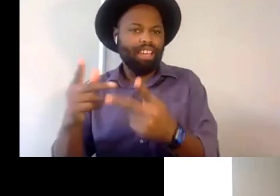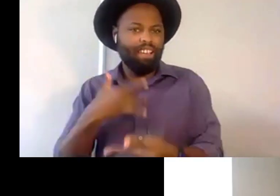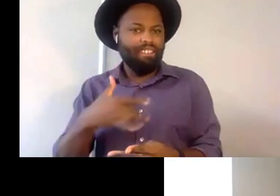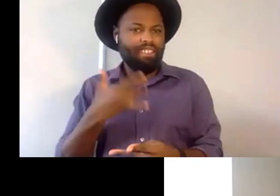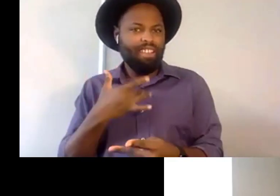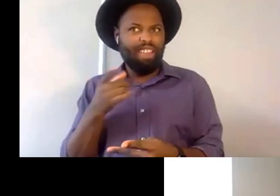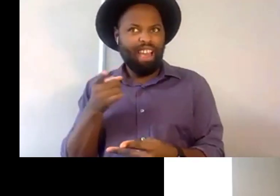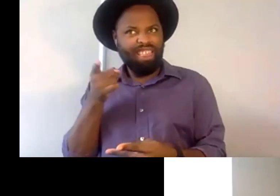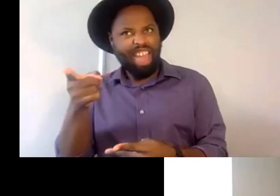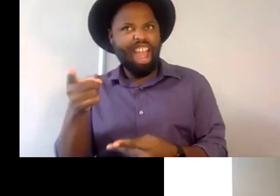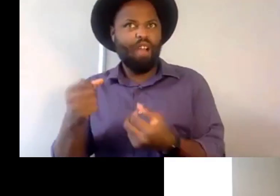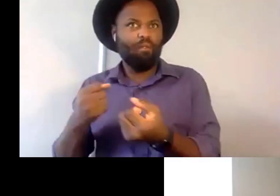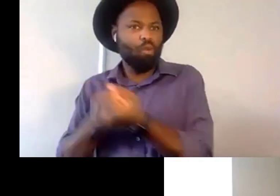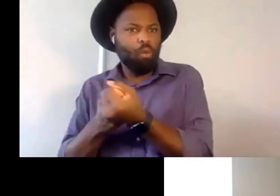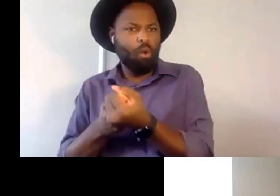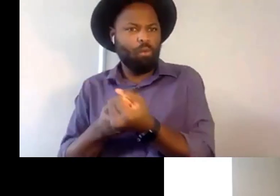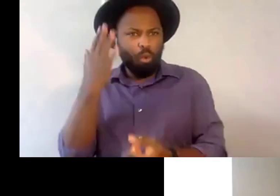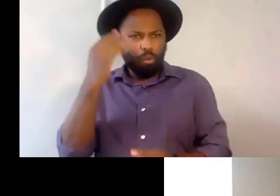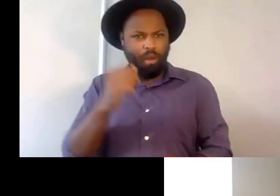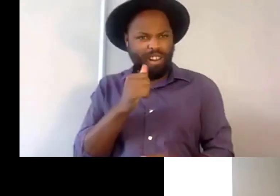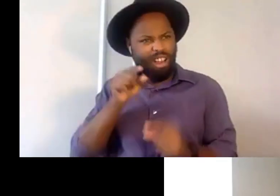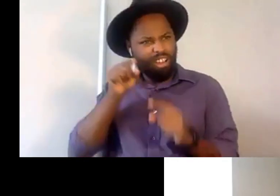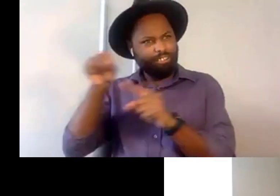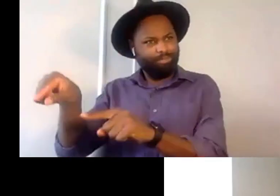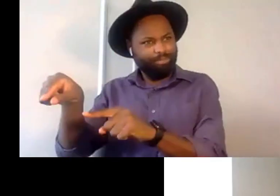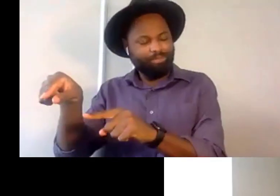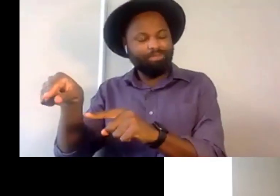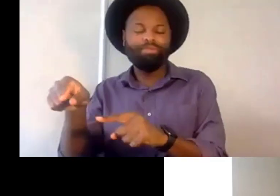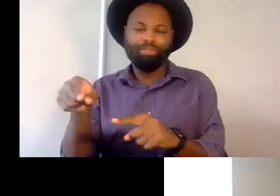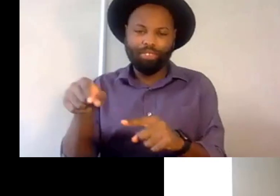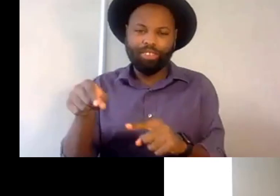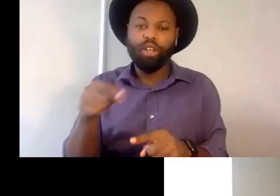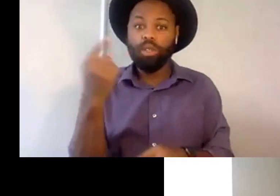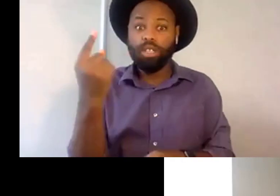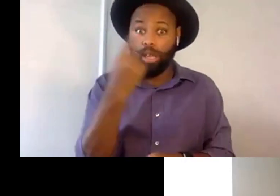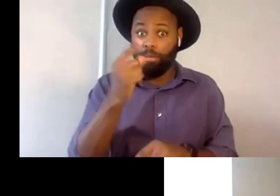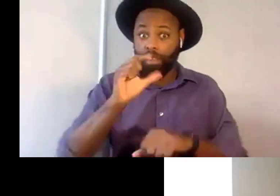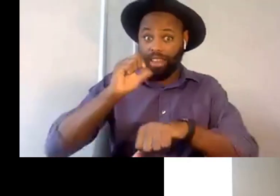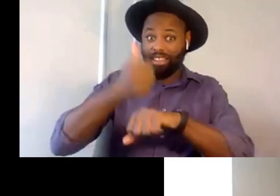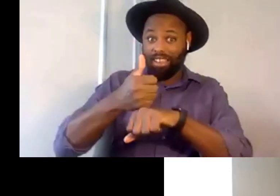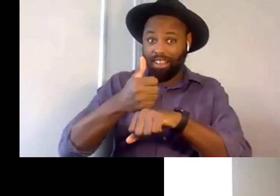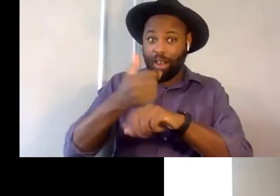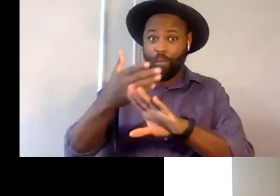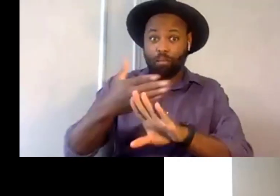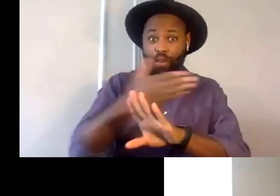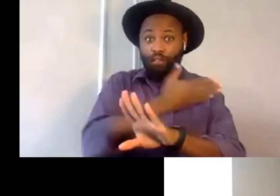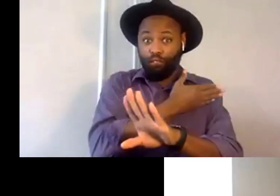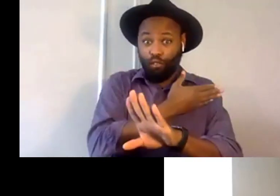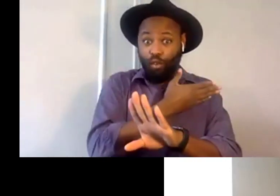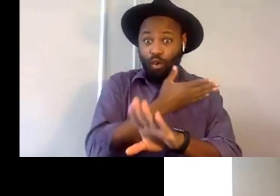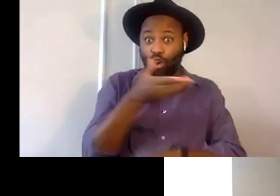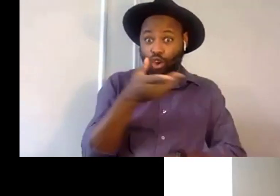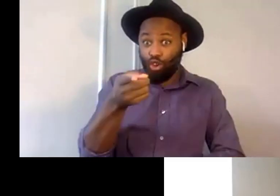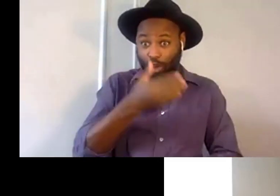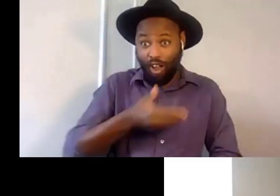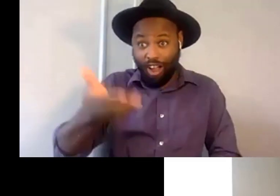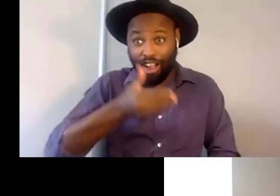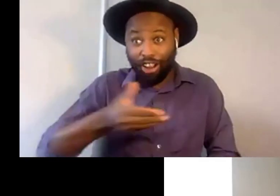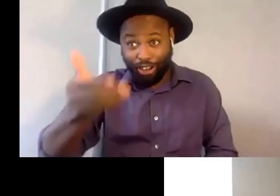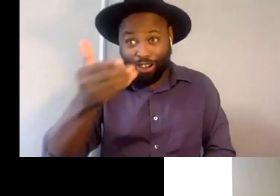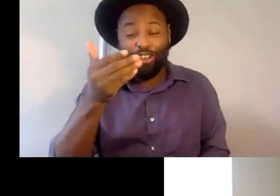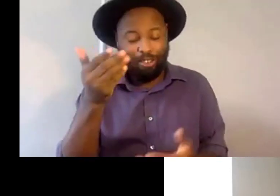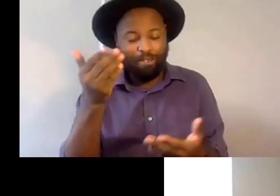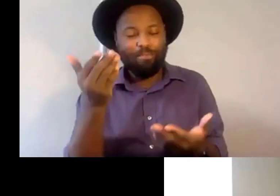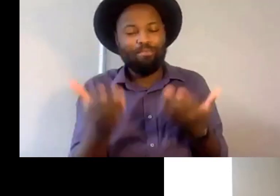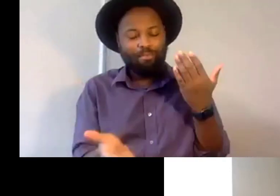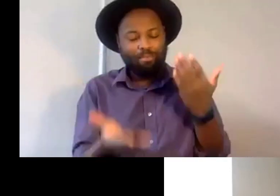just say, having some things in place before you're hiring would probably help